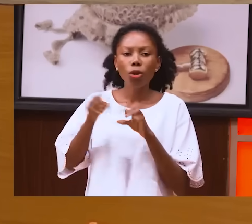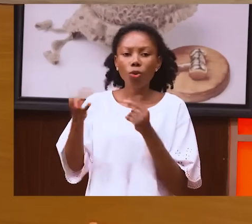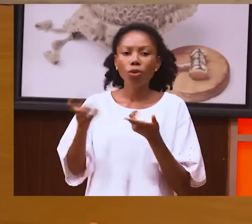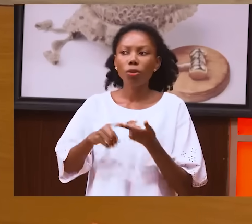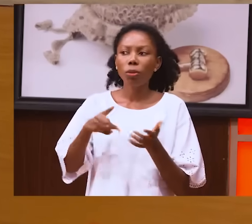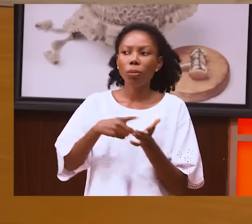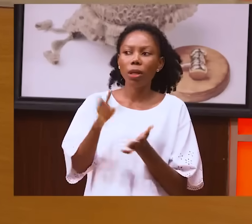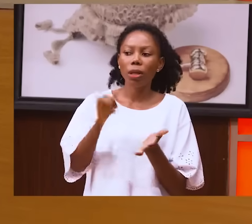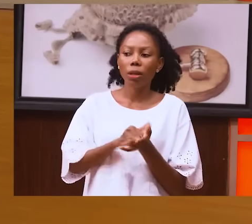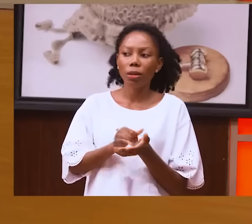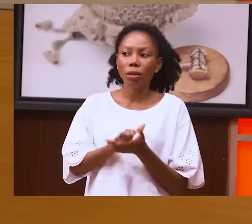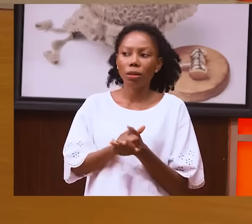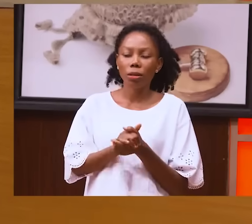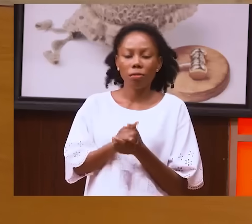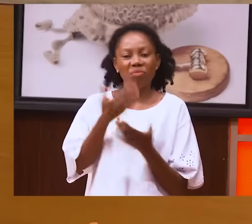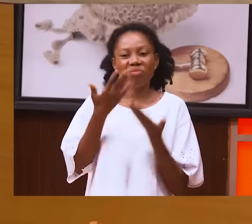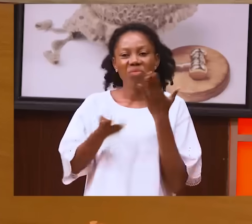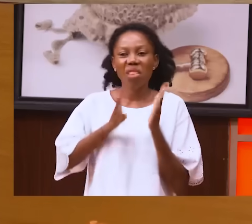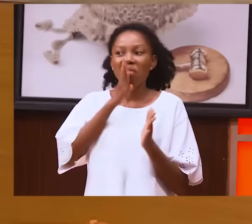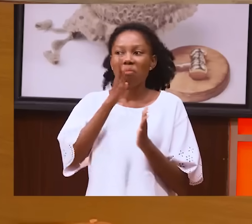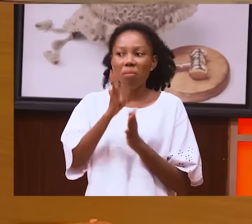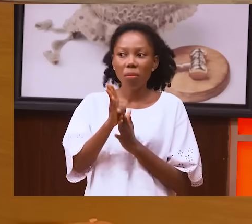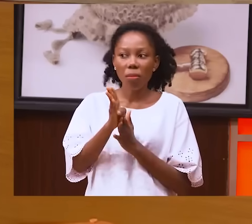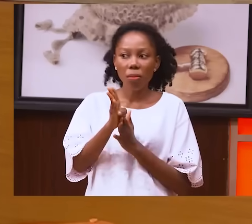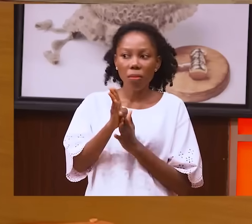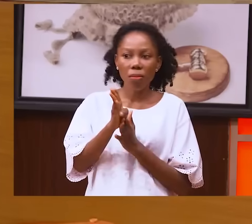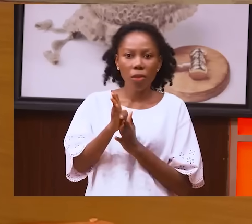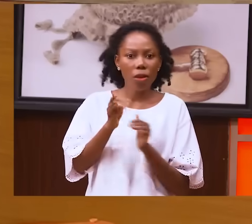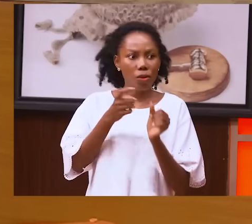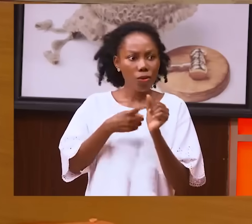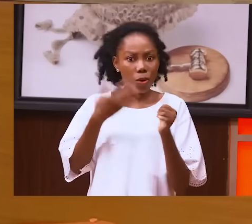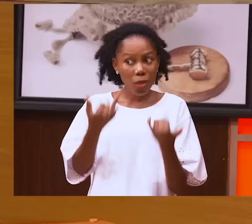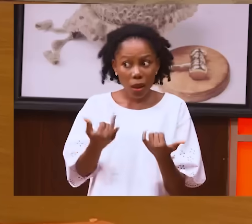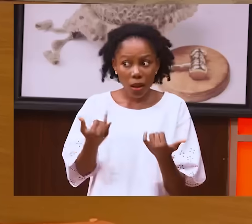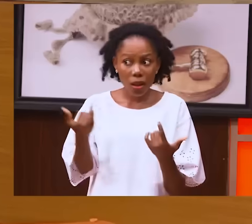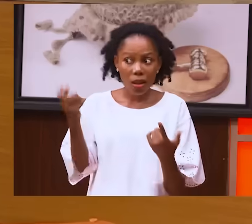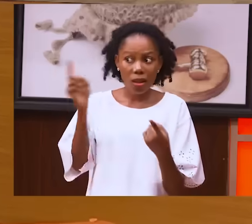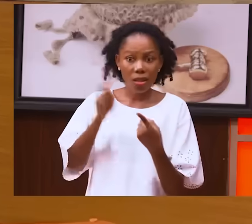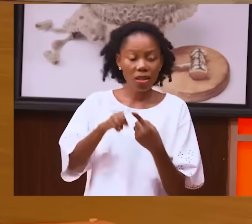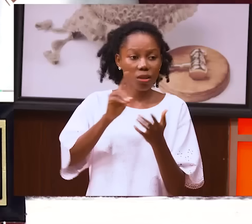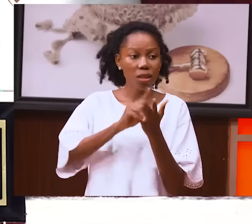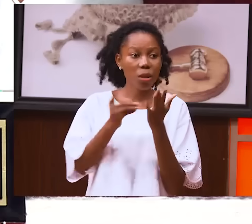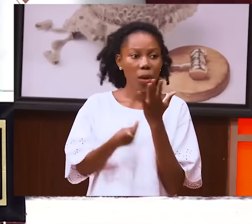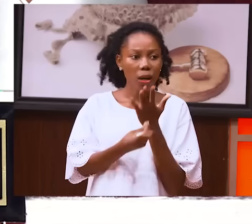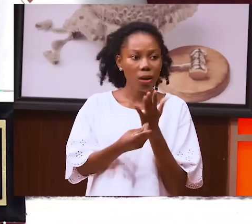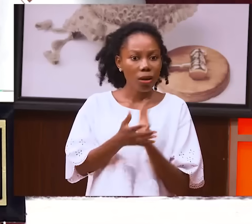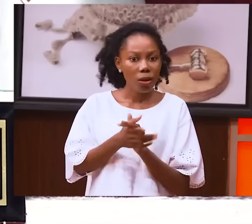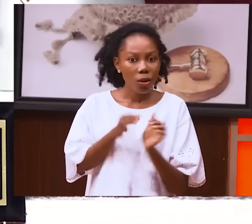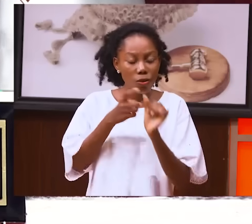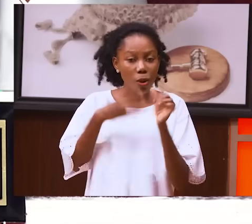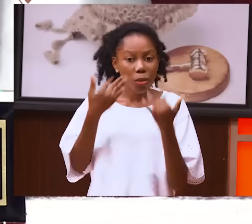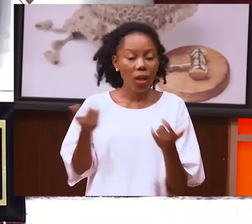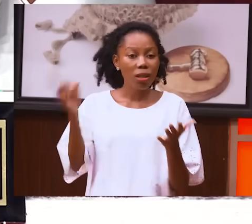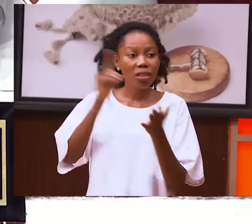that? Maybe, let me say from now to December. What did you say? From now to December. From now